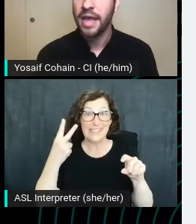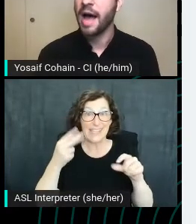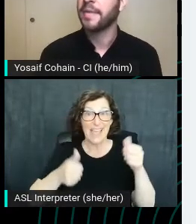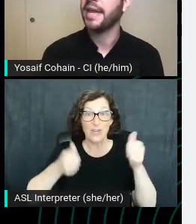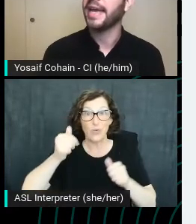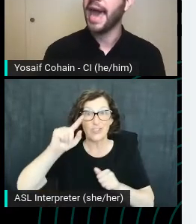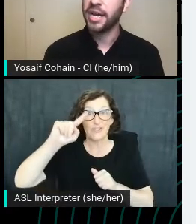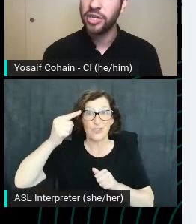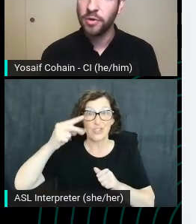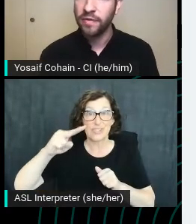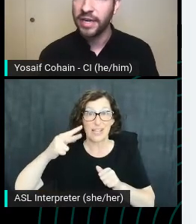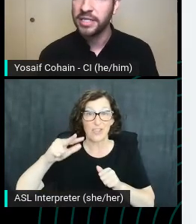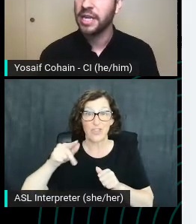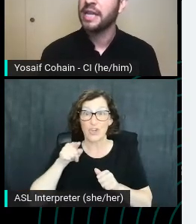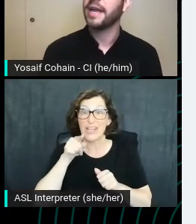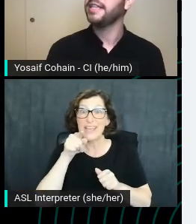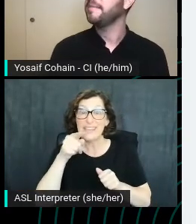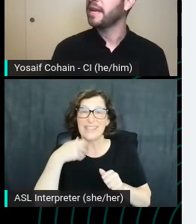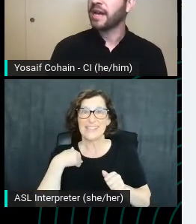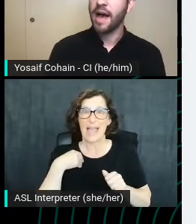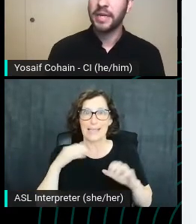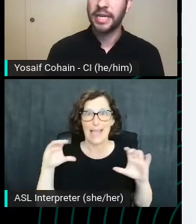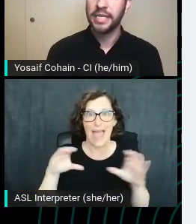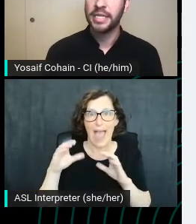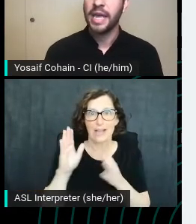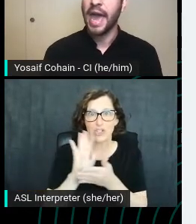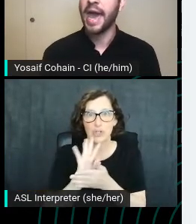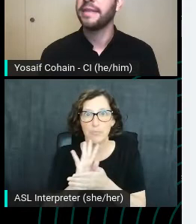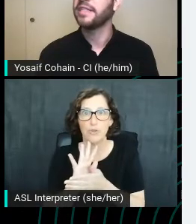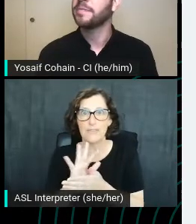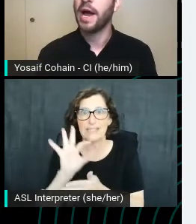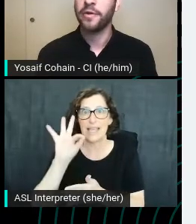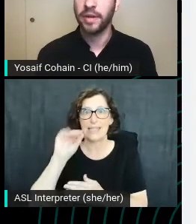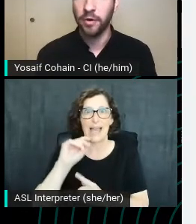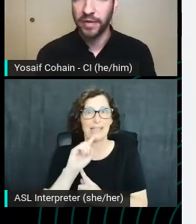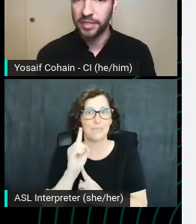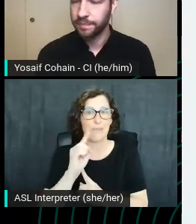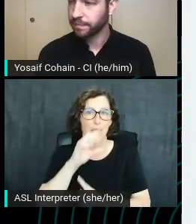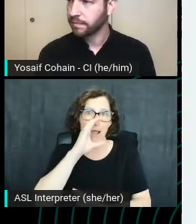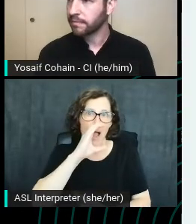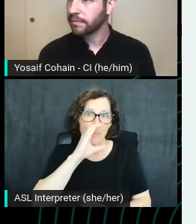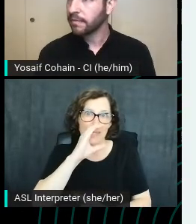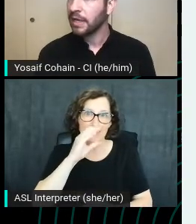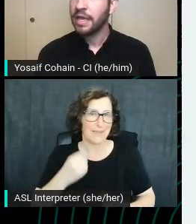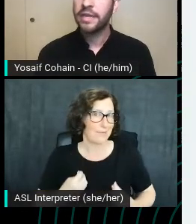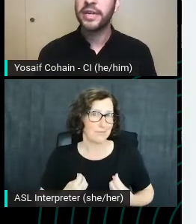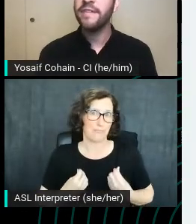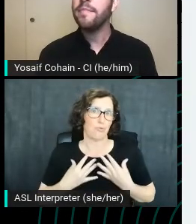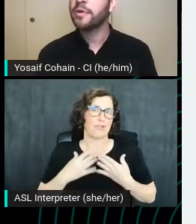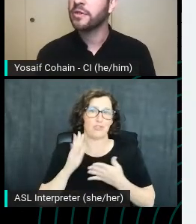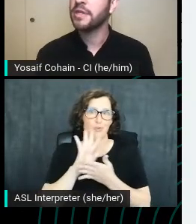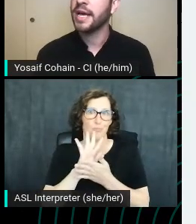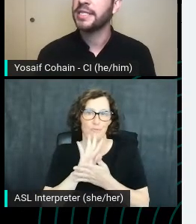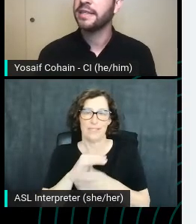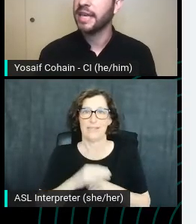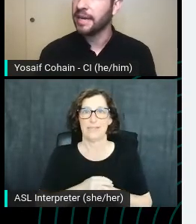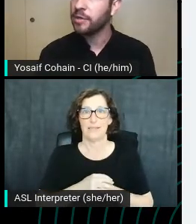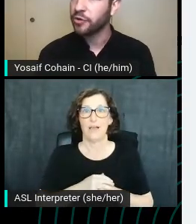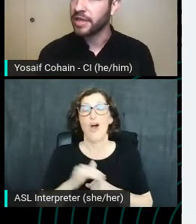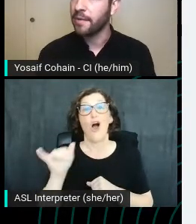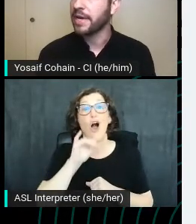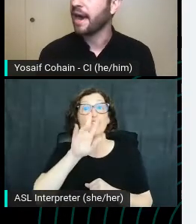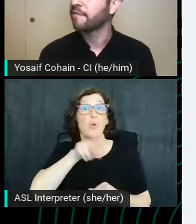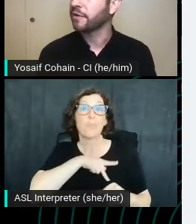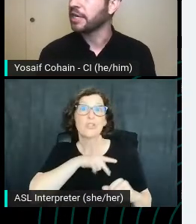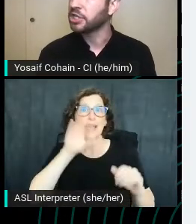screenshot, I'm getting action movies, 90-minute comedies, and inspiring movies. They're even personalizing the